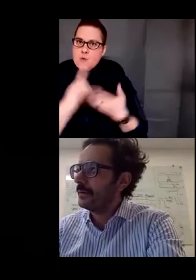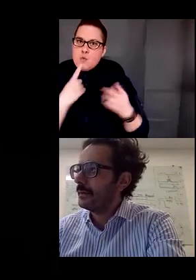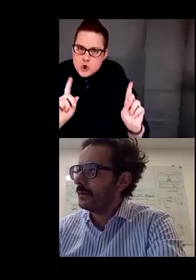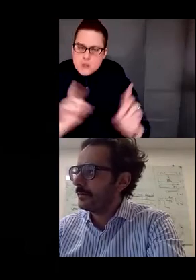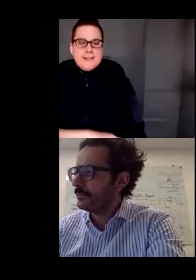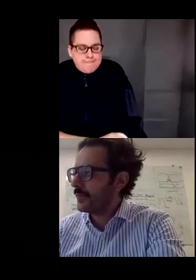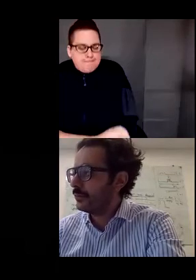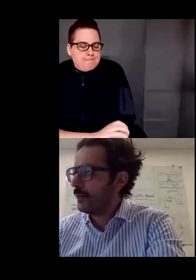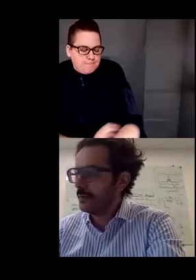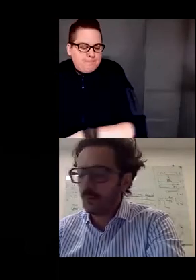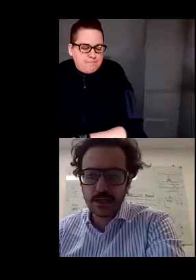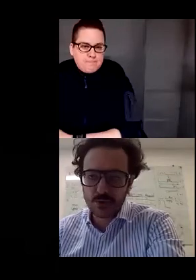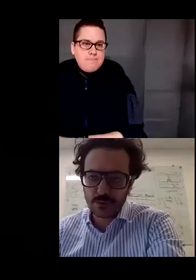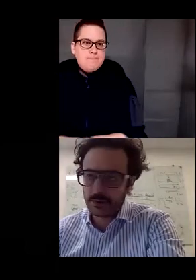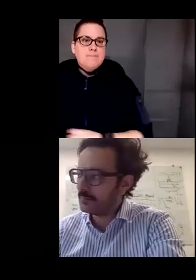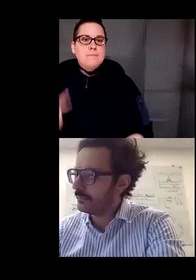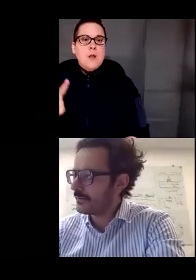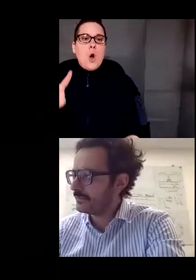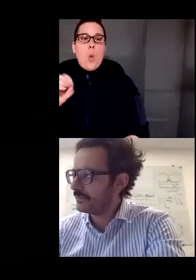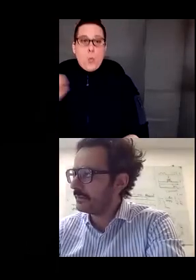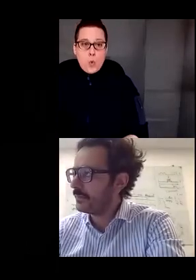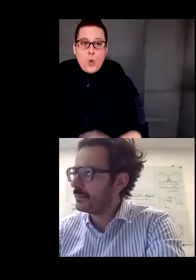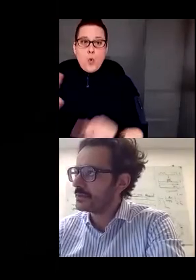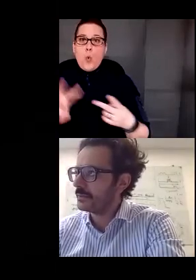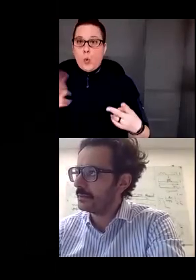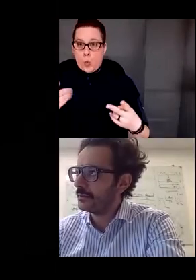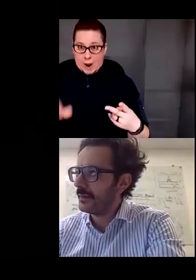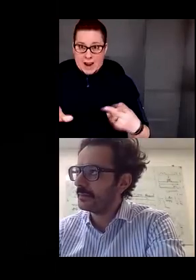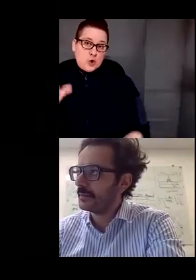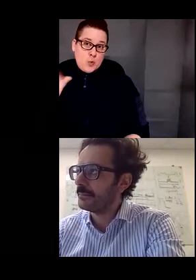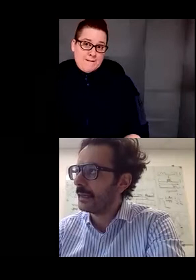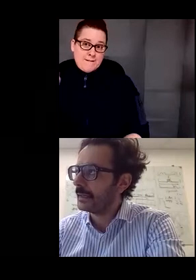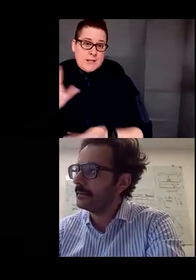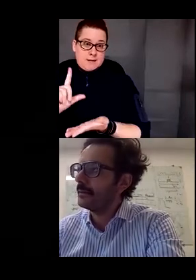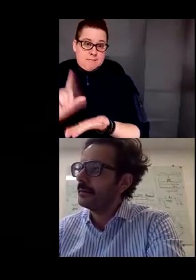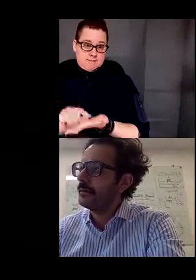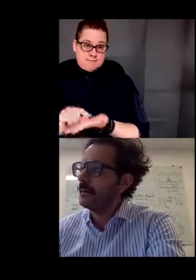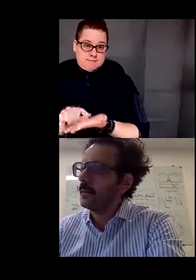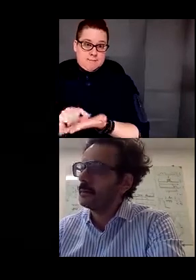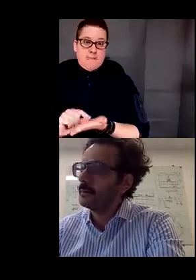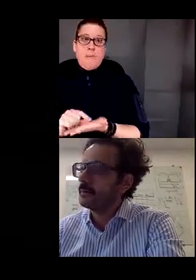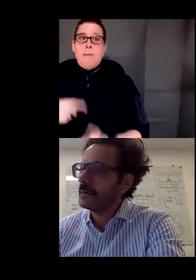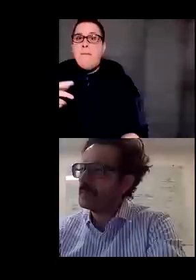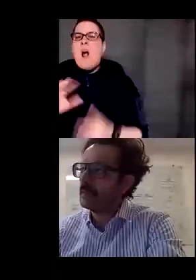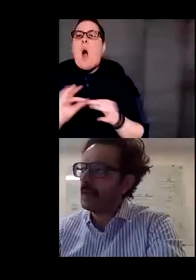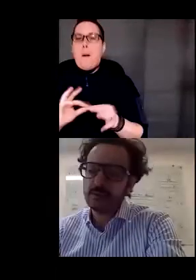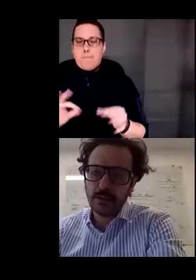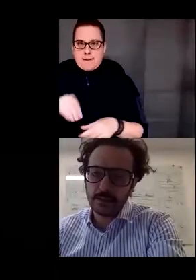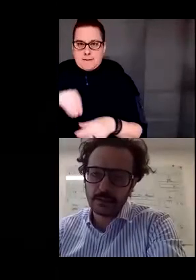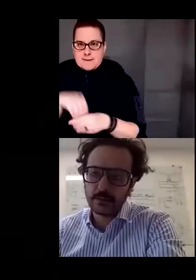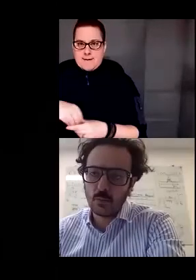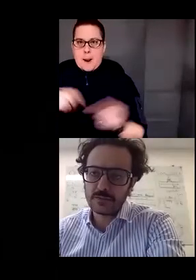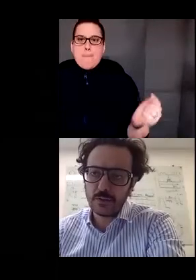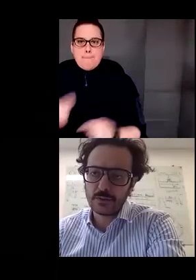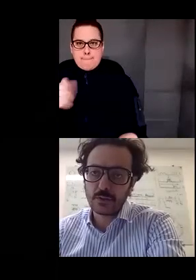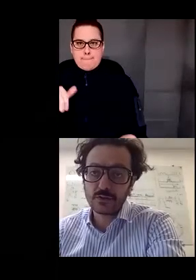So Wu and Wager in 2015 published a commentary in Pain, basically